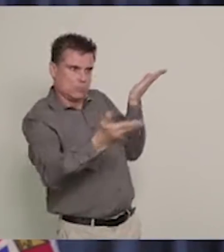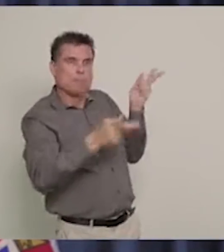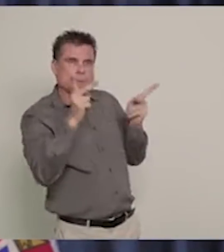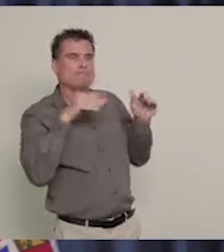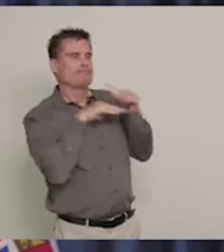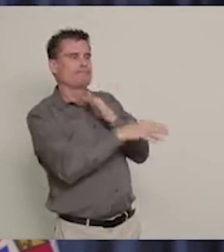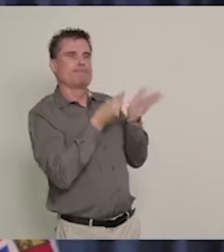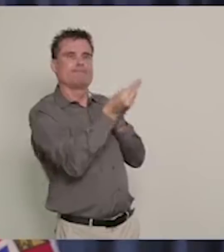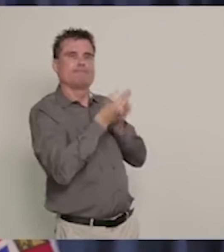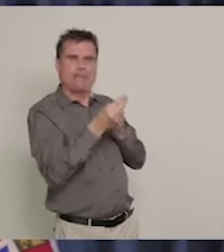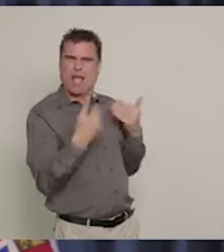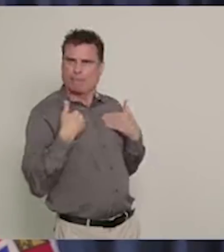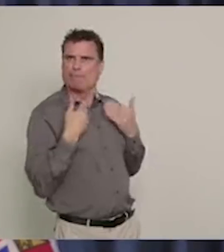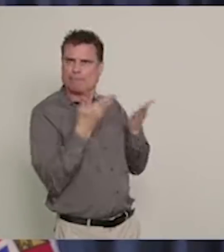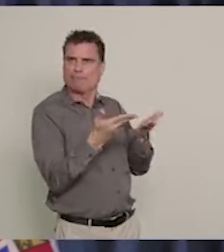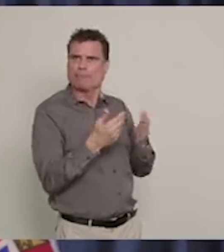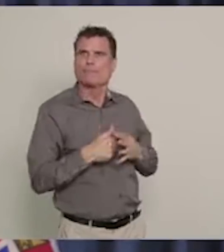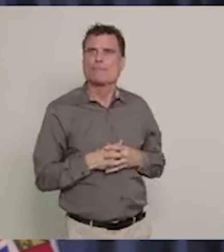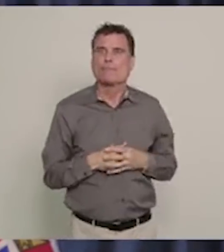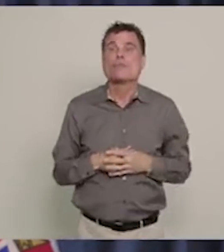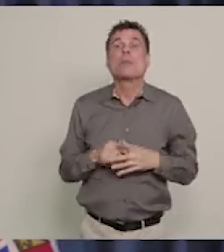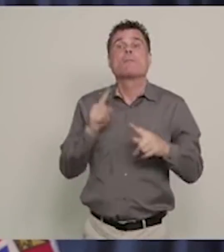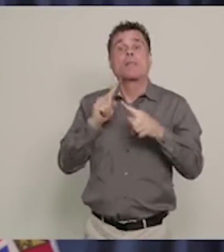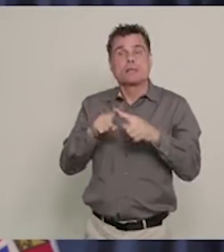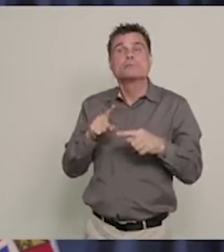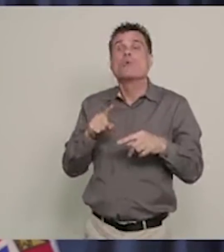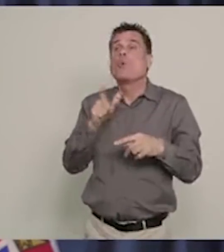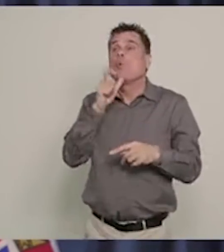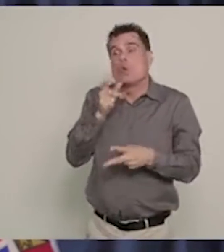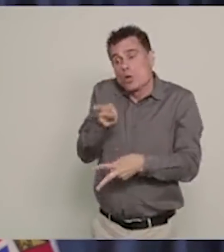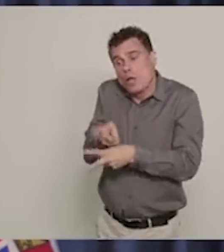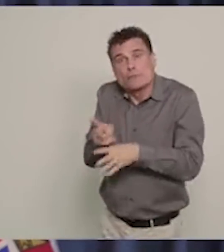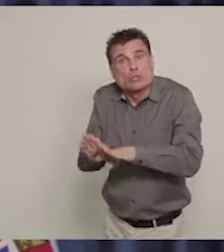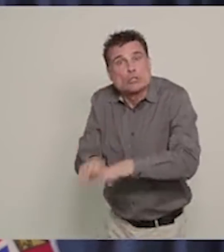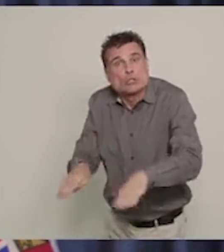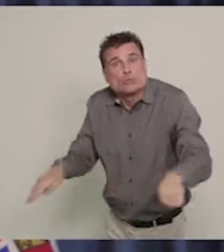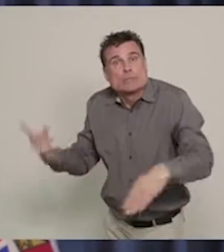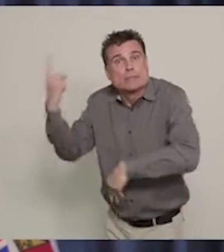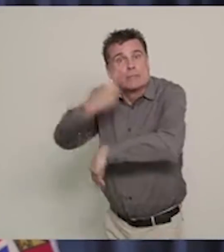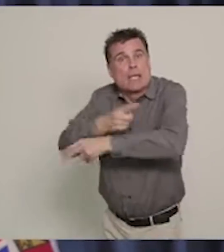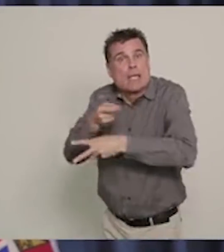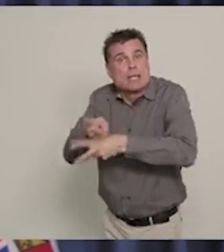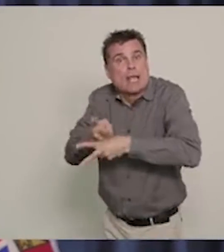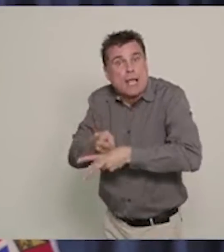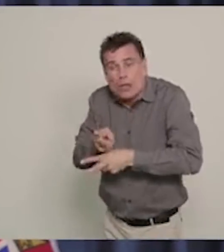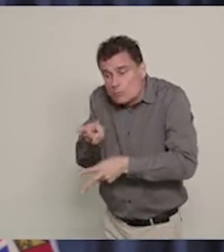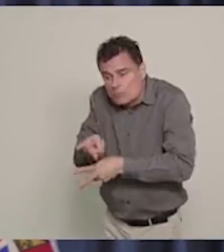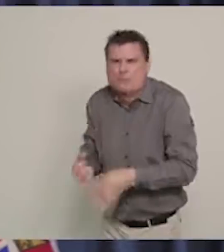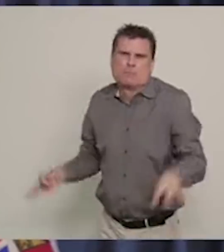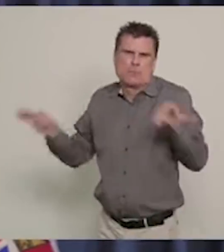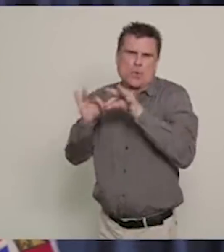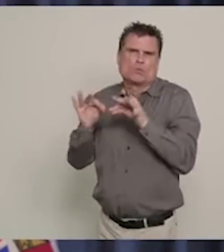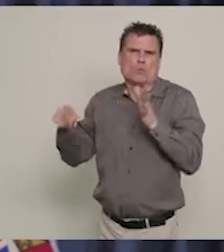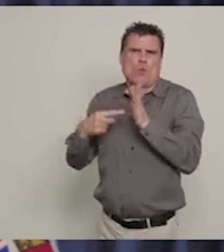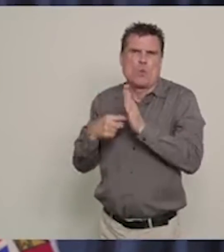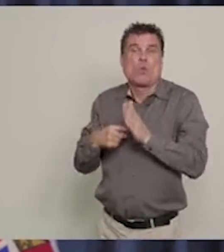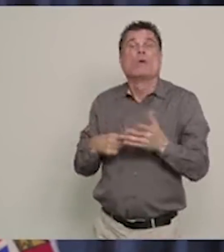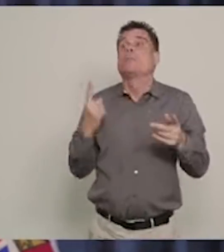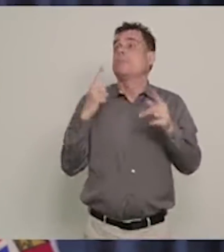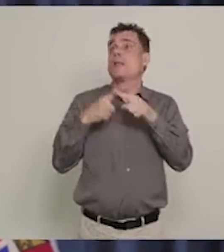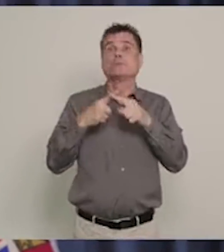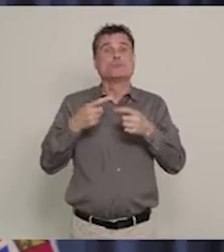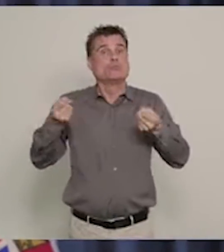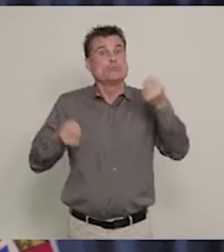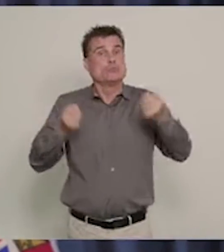also truck drivers, warehousemen, people who are keeping the supply lines going. And